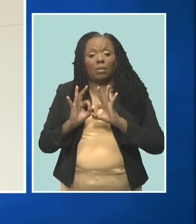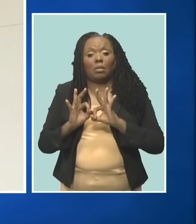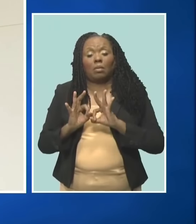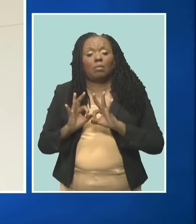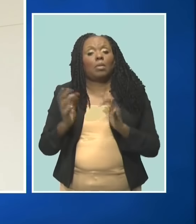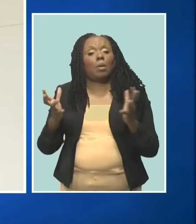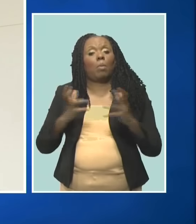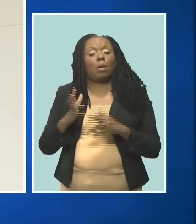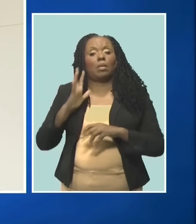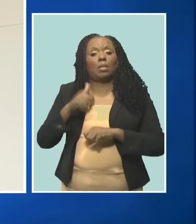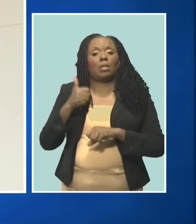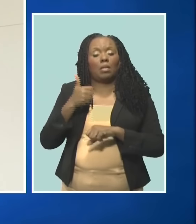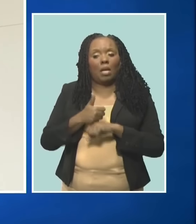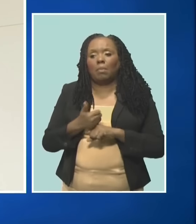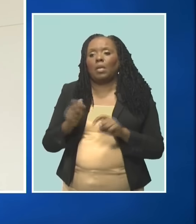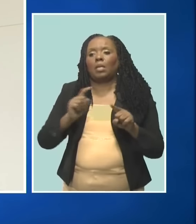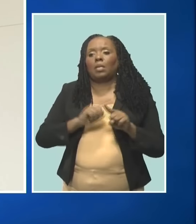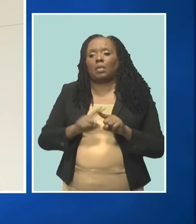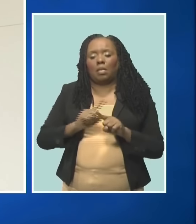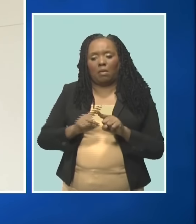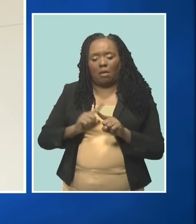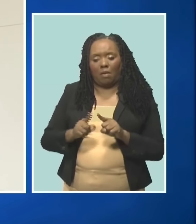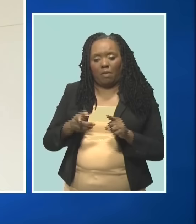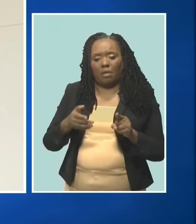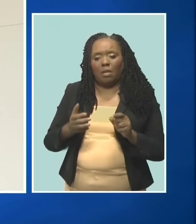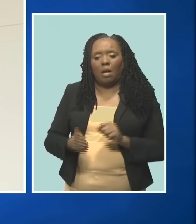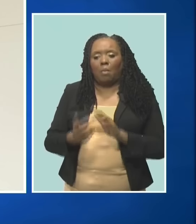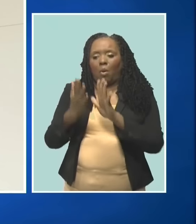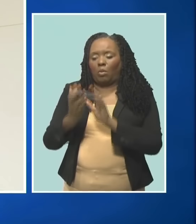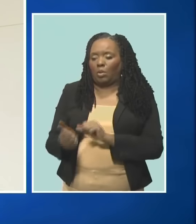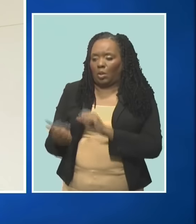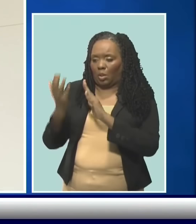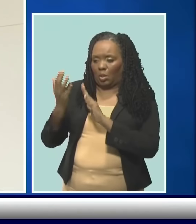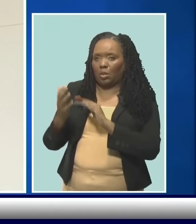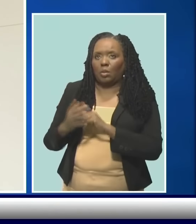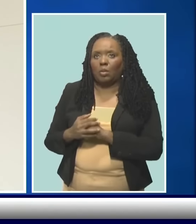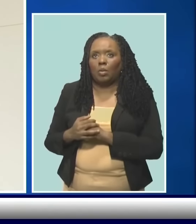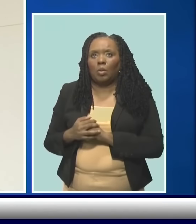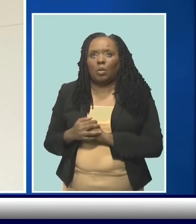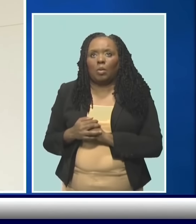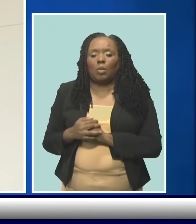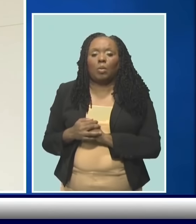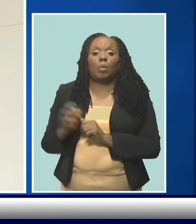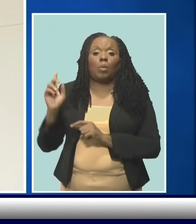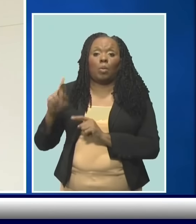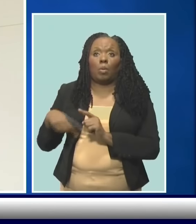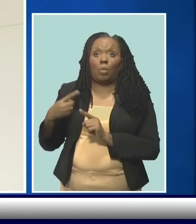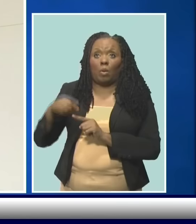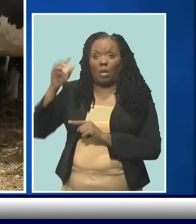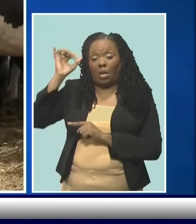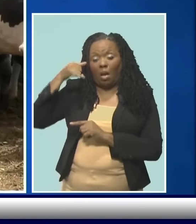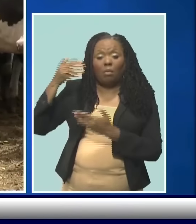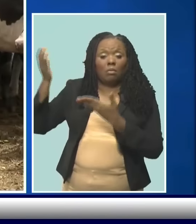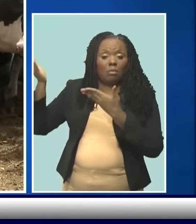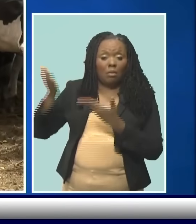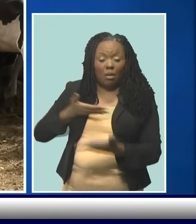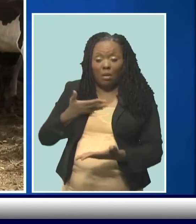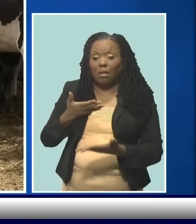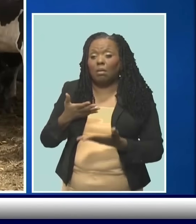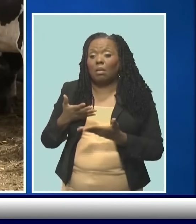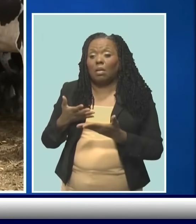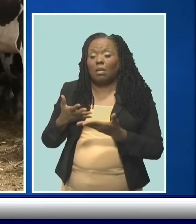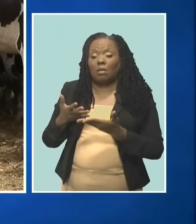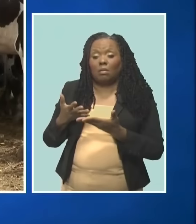that the genetics that we are bringing in, that we take maximum advantage of those genetics. So, for